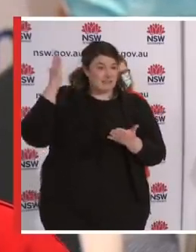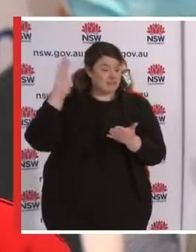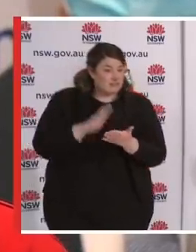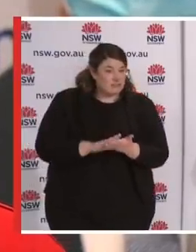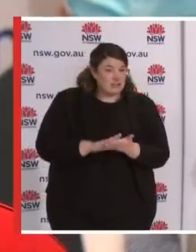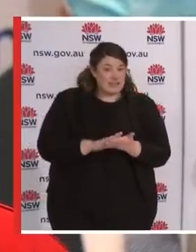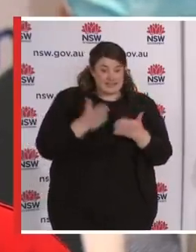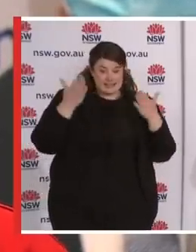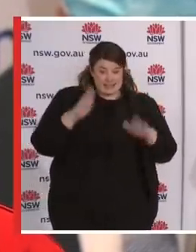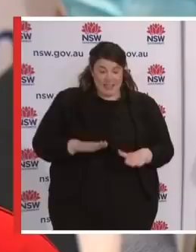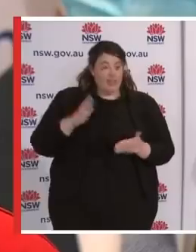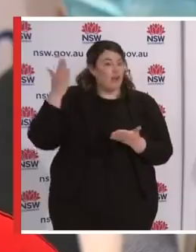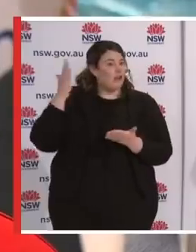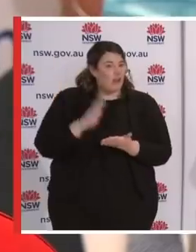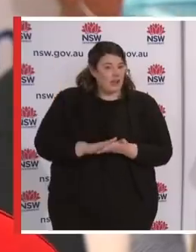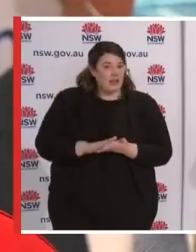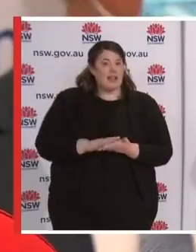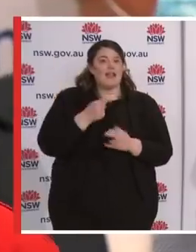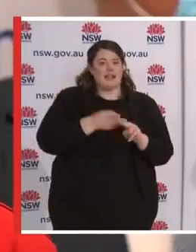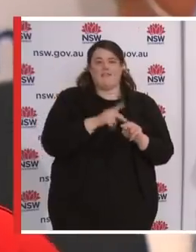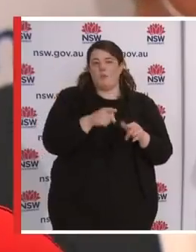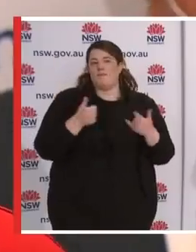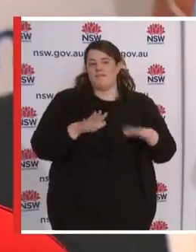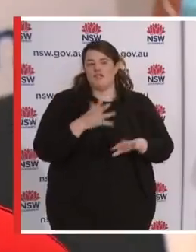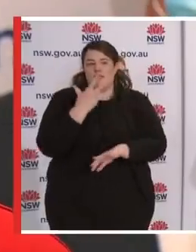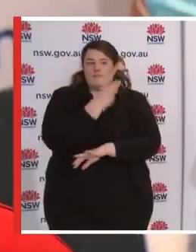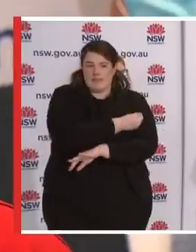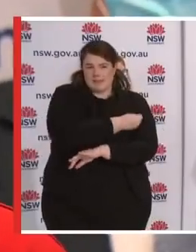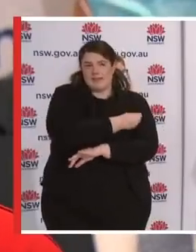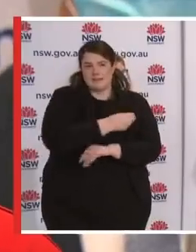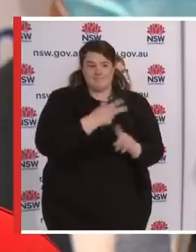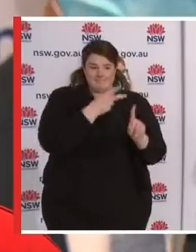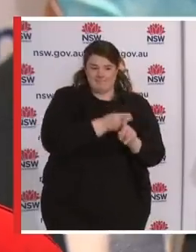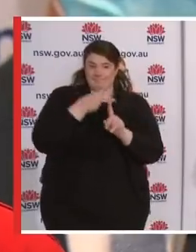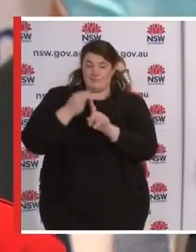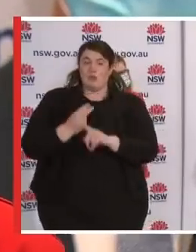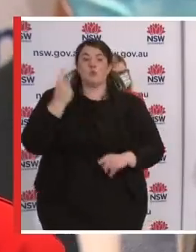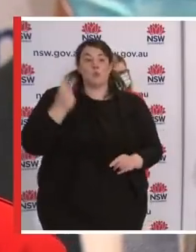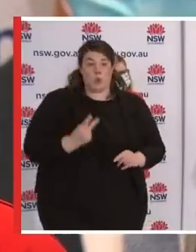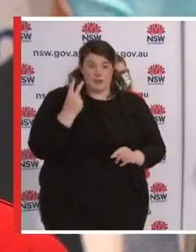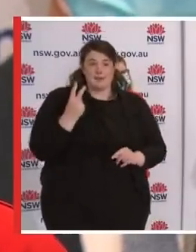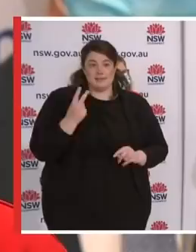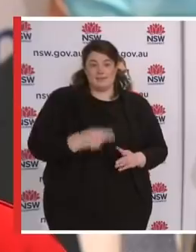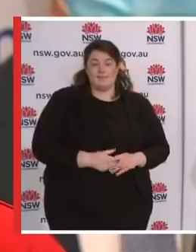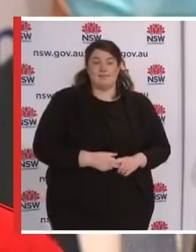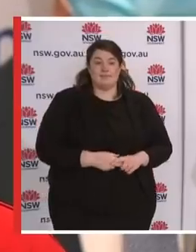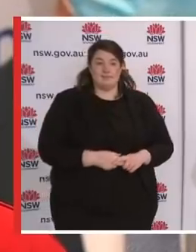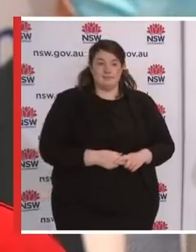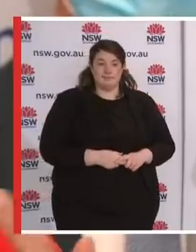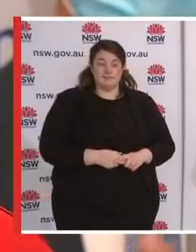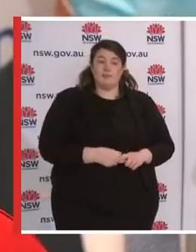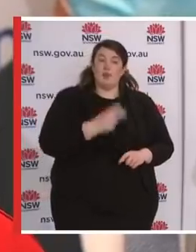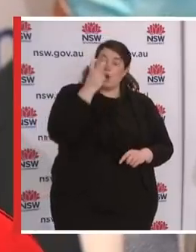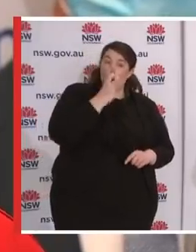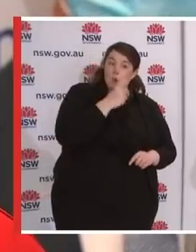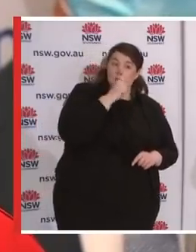away once people have been vaccinated properly. And that's what we want to see. You take this disease, which in older people, 10-20% of